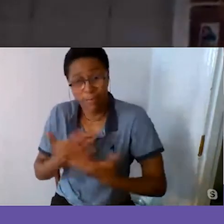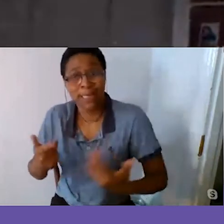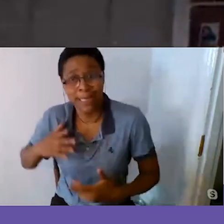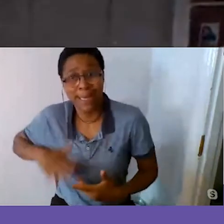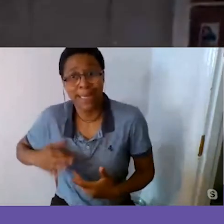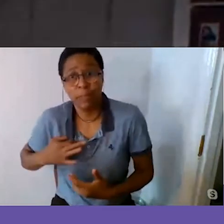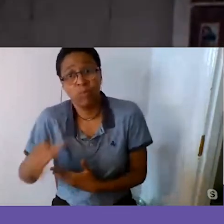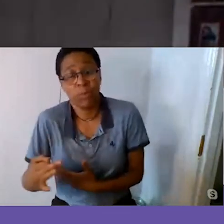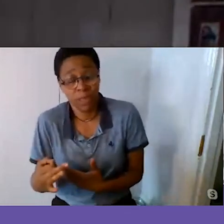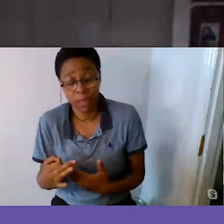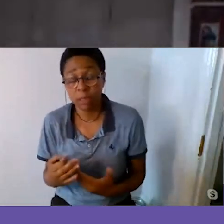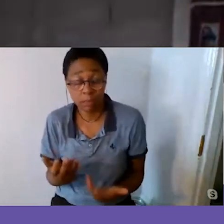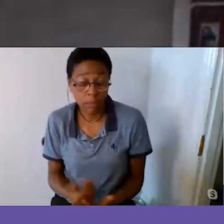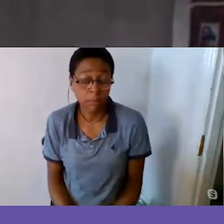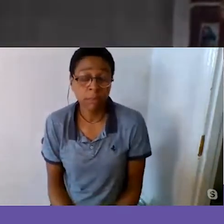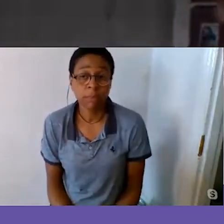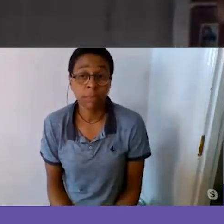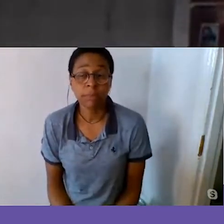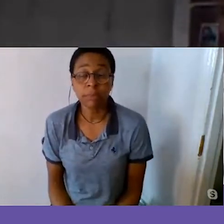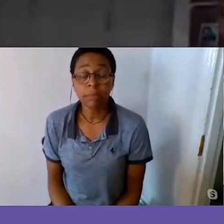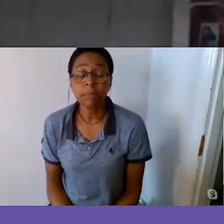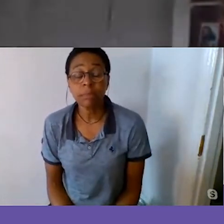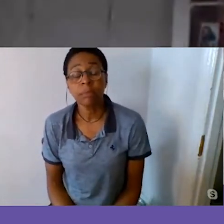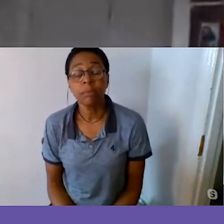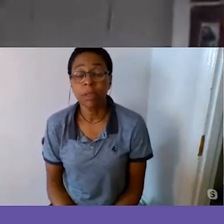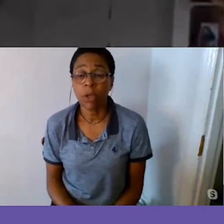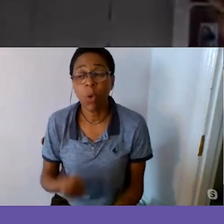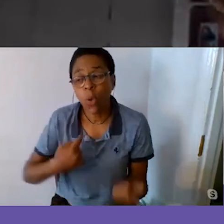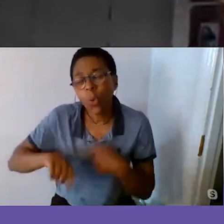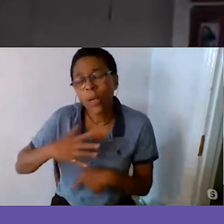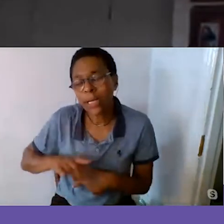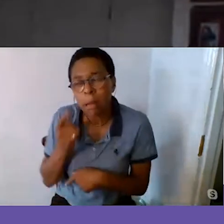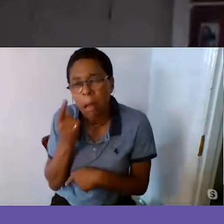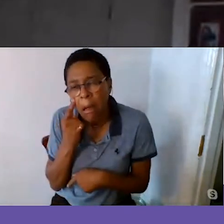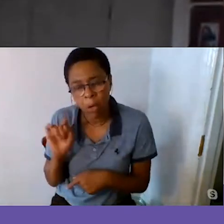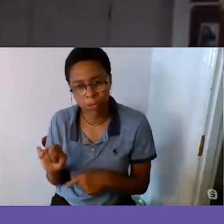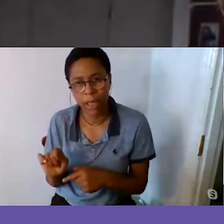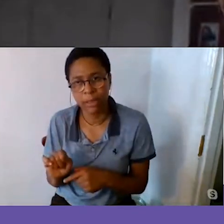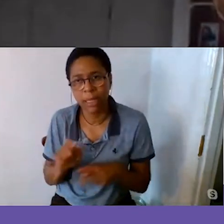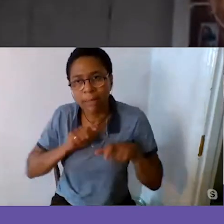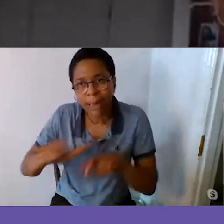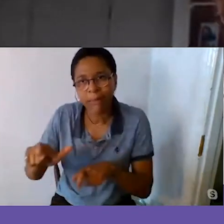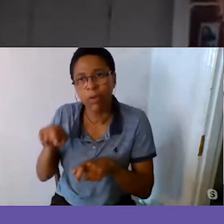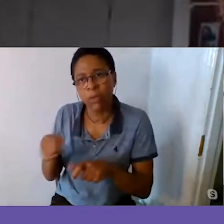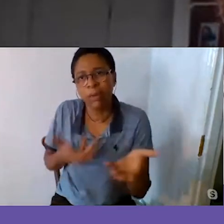there's a shortage of representation. So just keeping an eye on that, I think, is really important, and having those